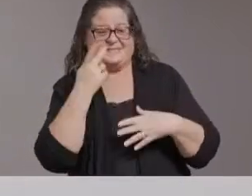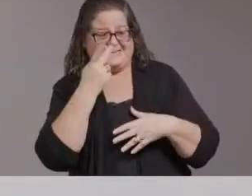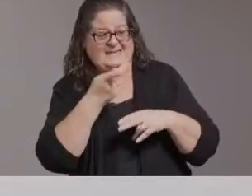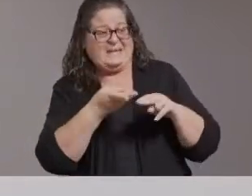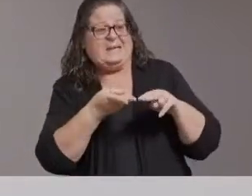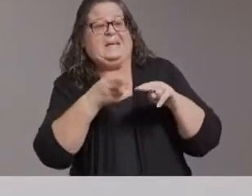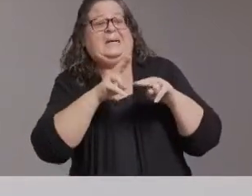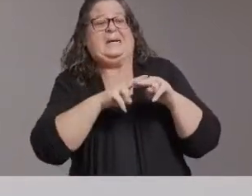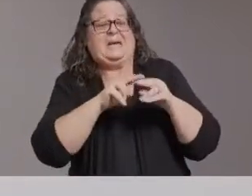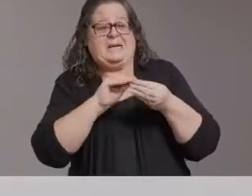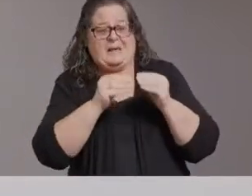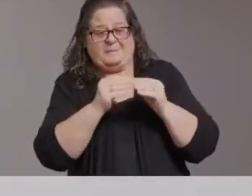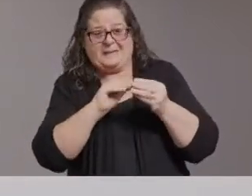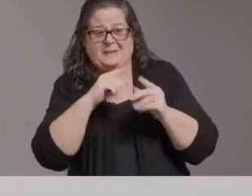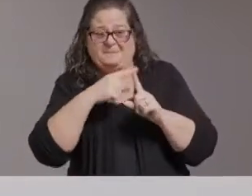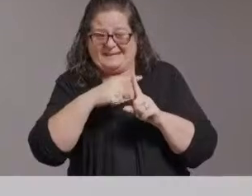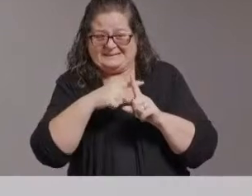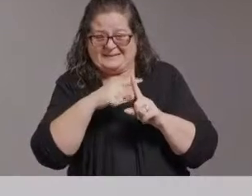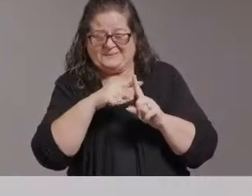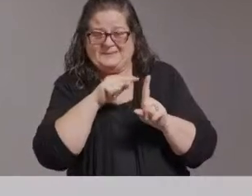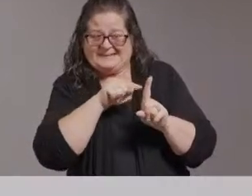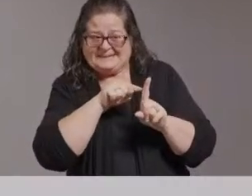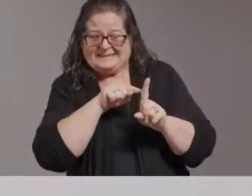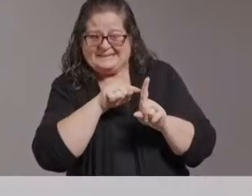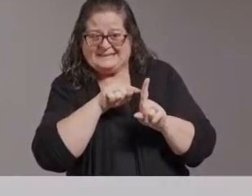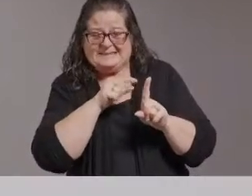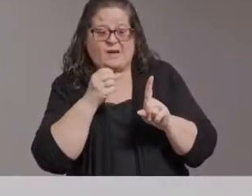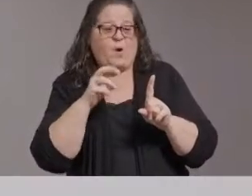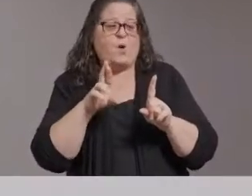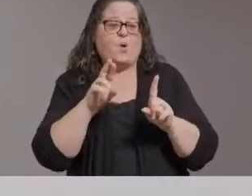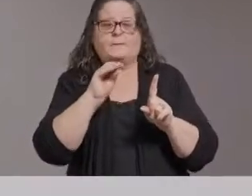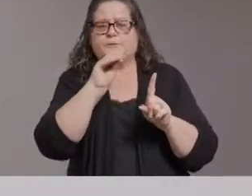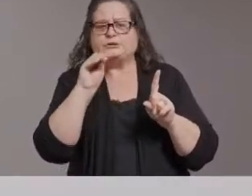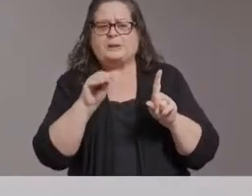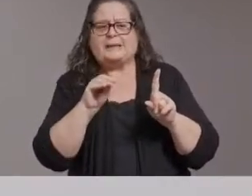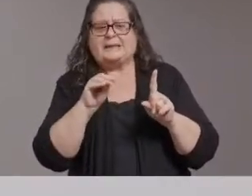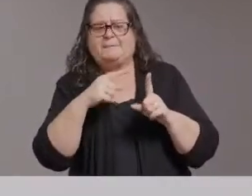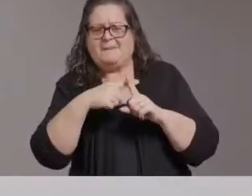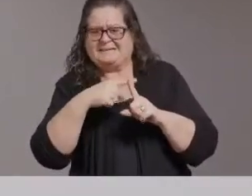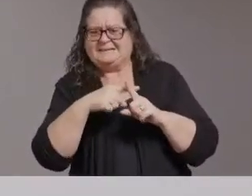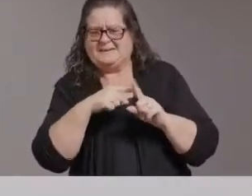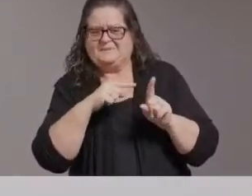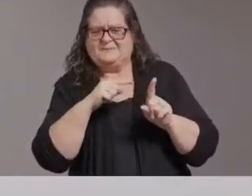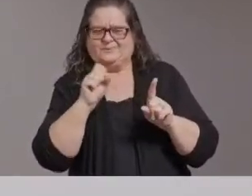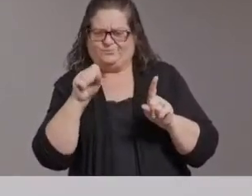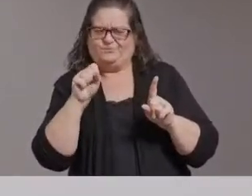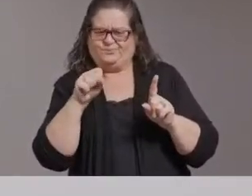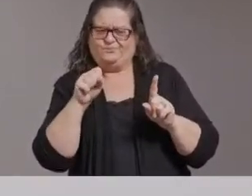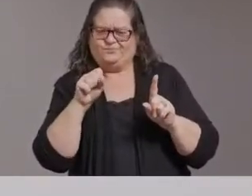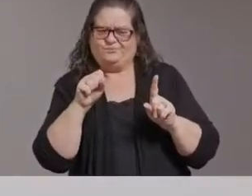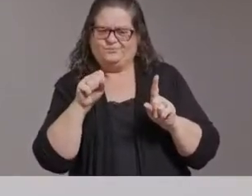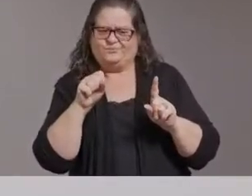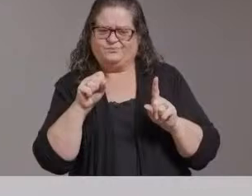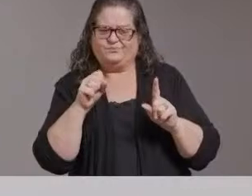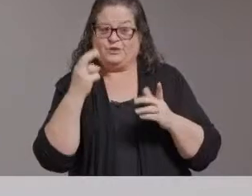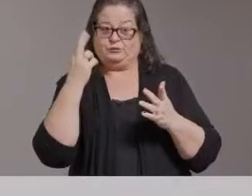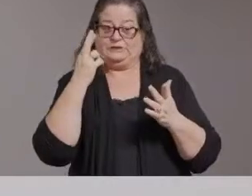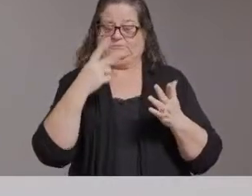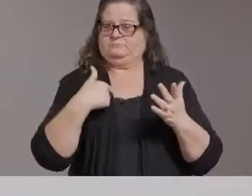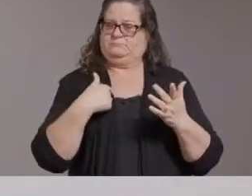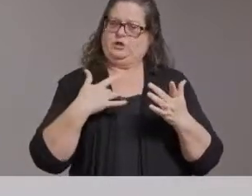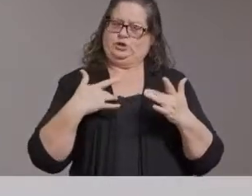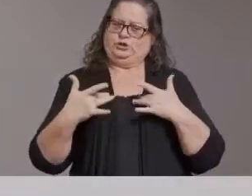cases or in our percent positivity, you know, it is cause for concern. We want to make sure that Arizonans are